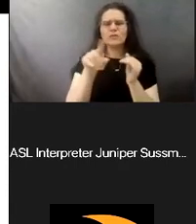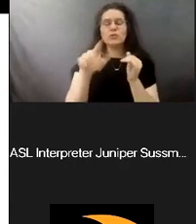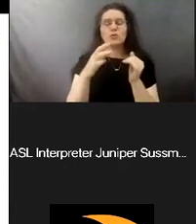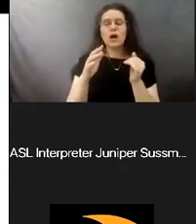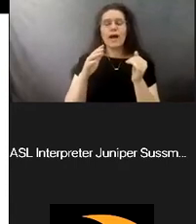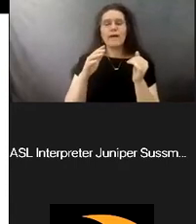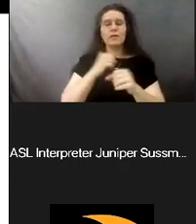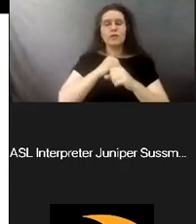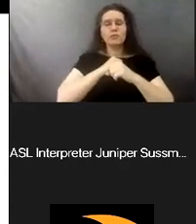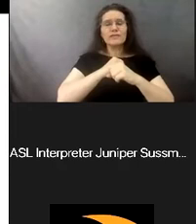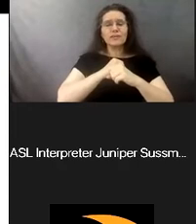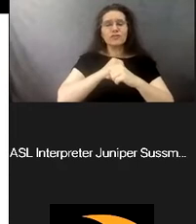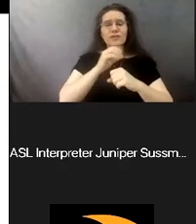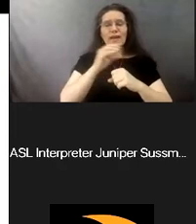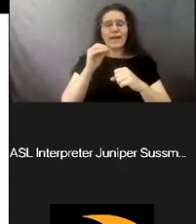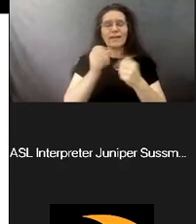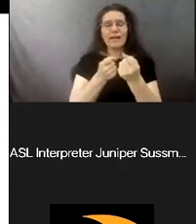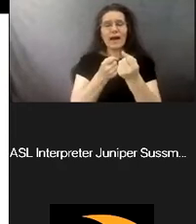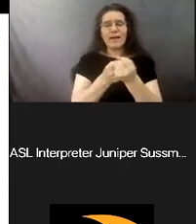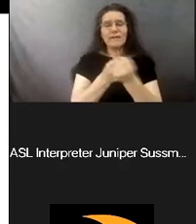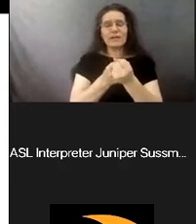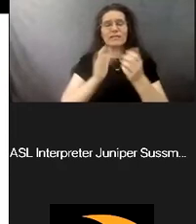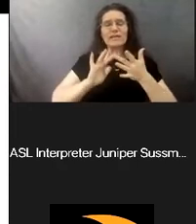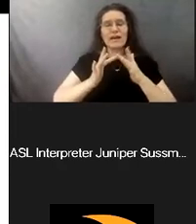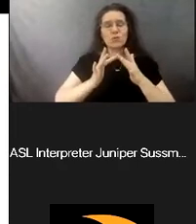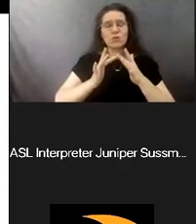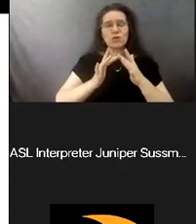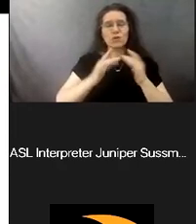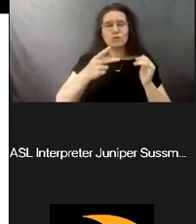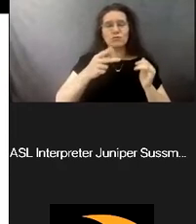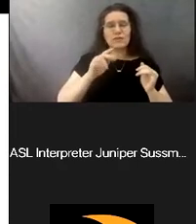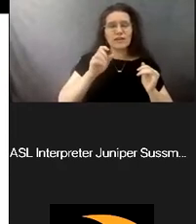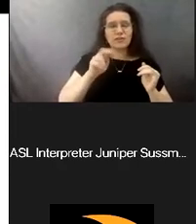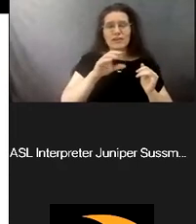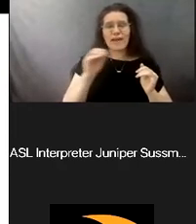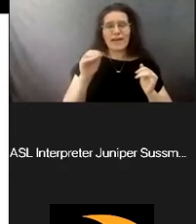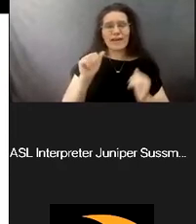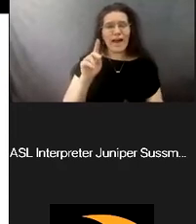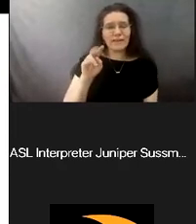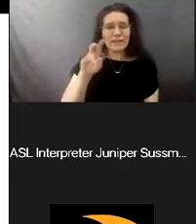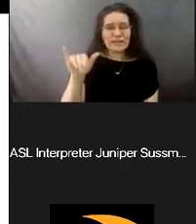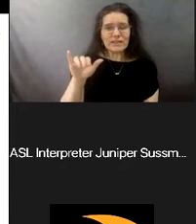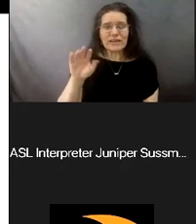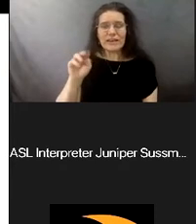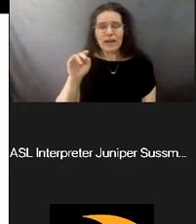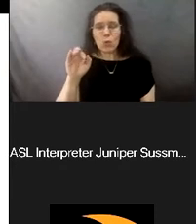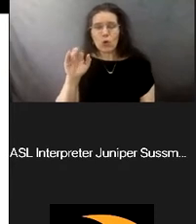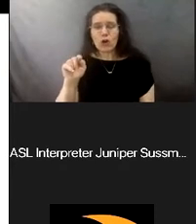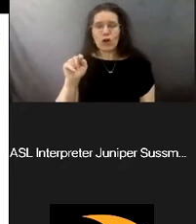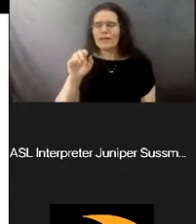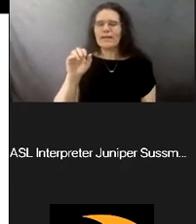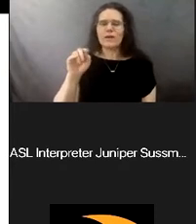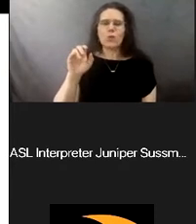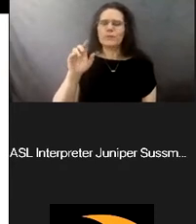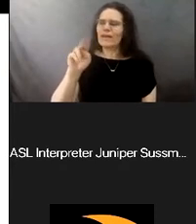Network called, usually it's like Disability Rights Texas, Disability Rights state name, are